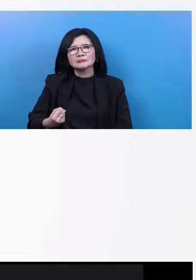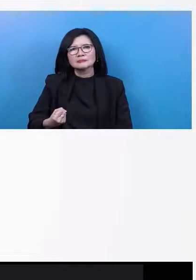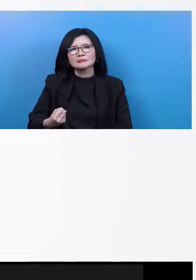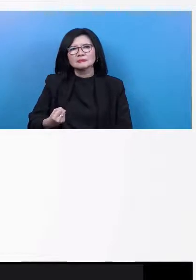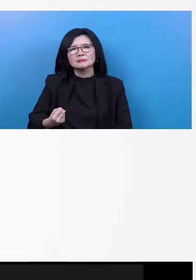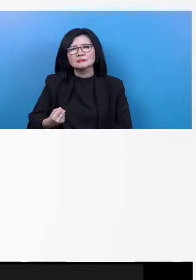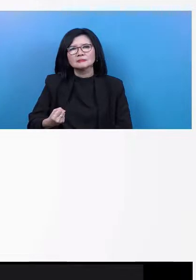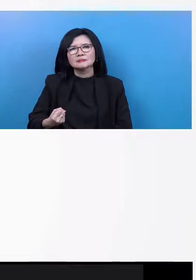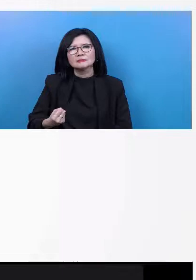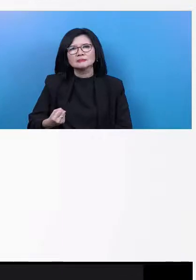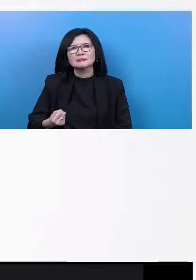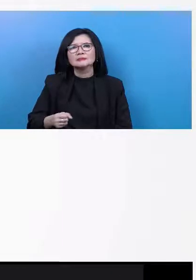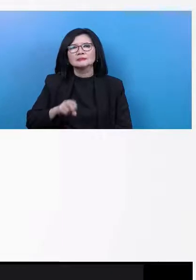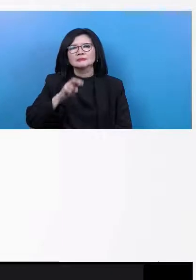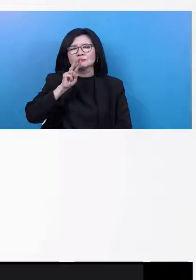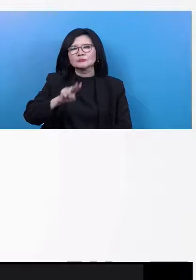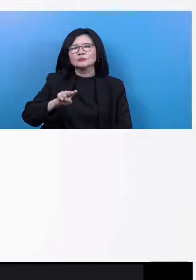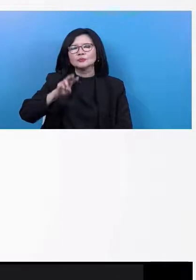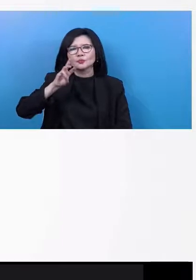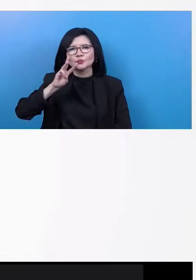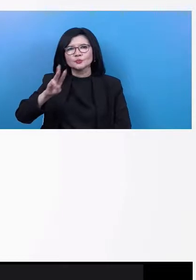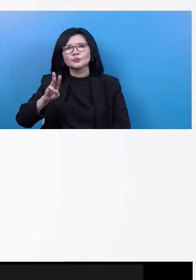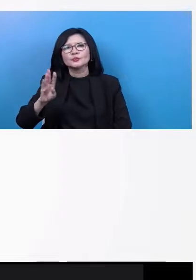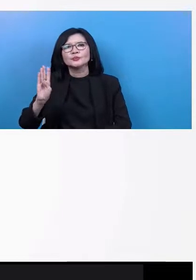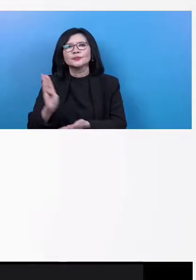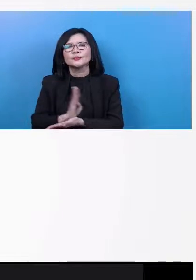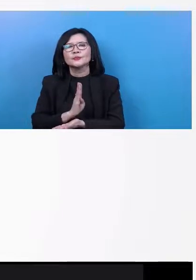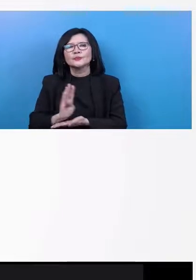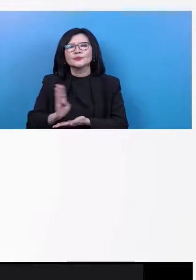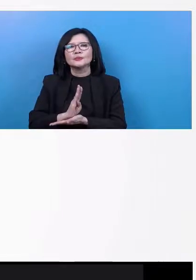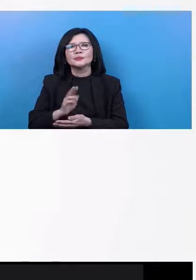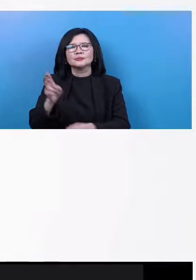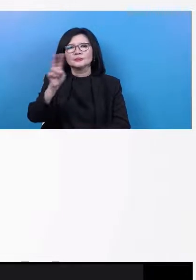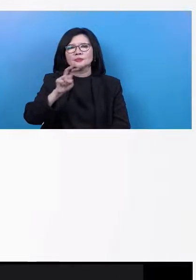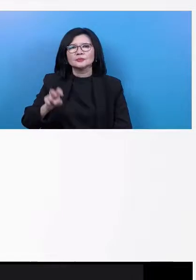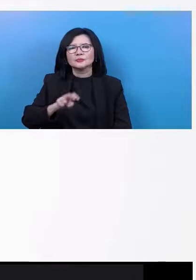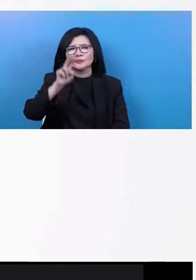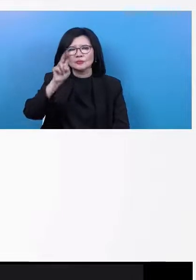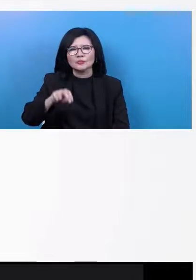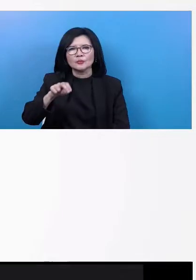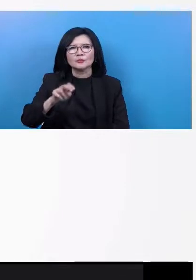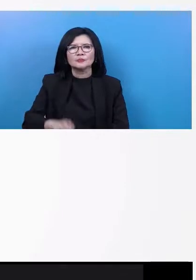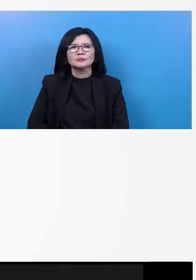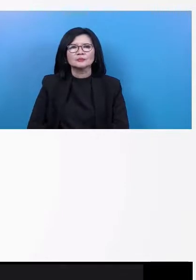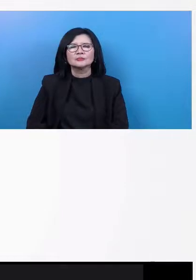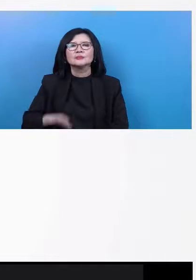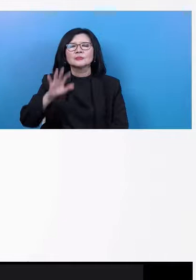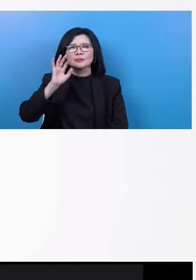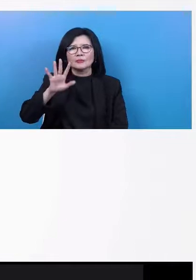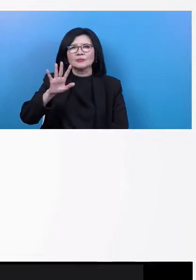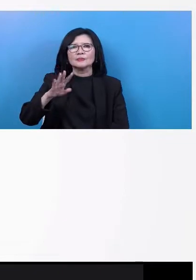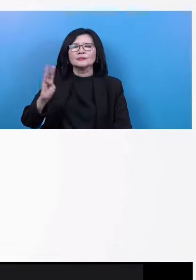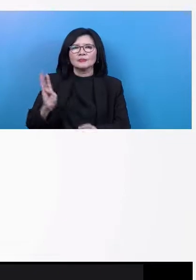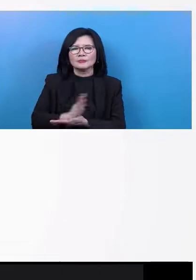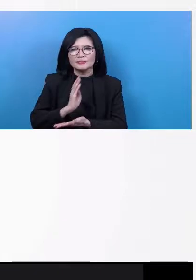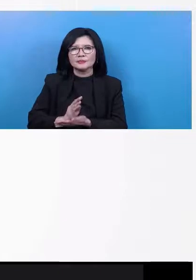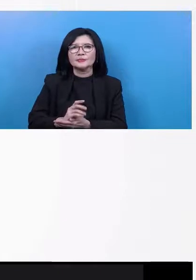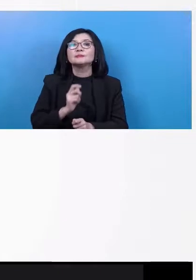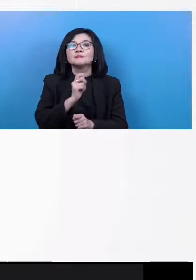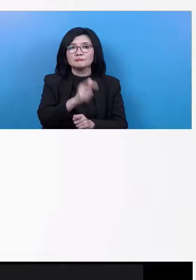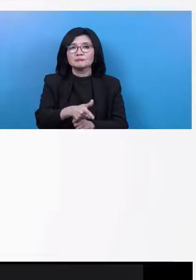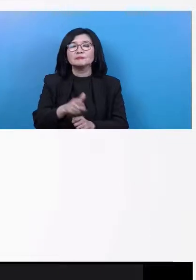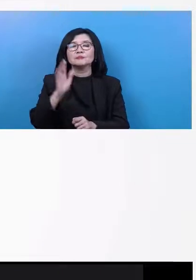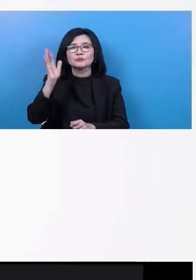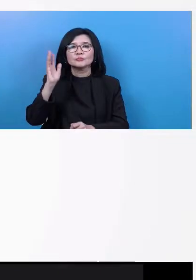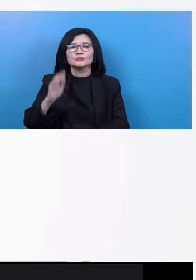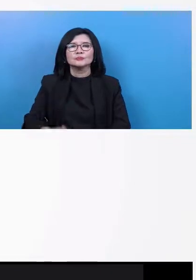bonds. Remember, there's only 12 billion that our members have purchased at the moment. But they've got quite an